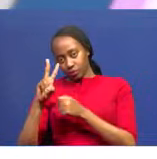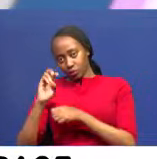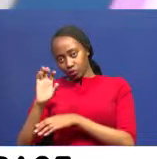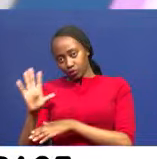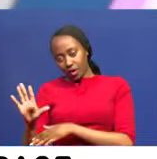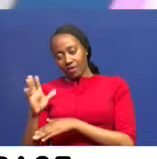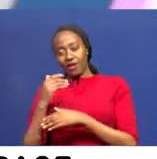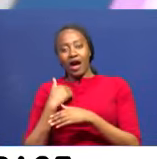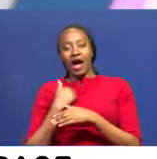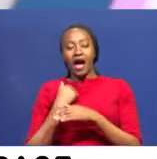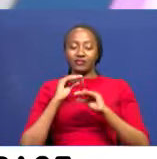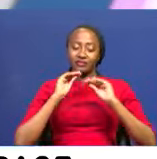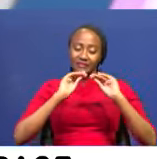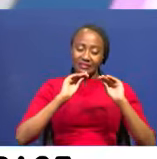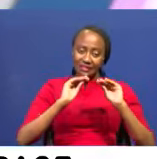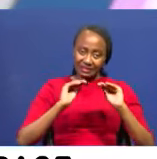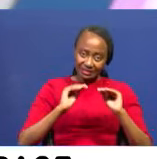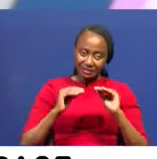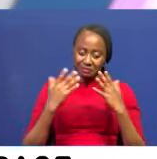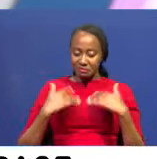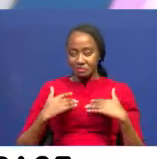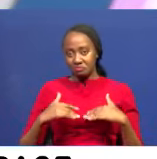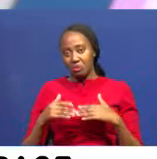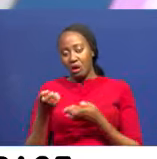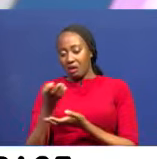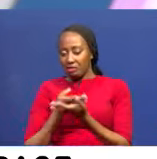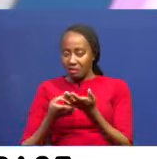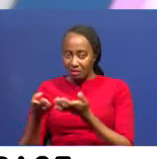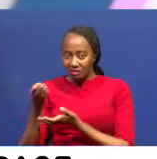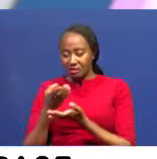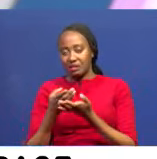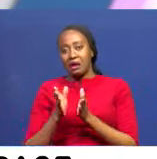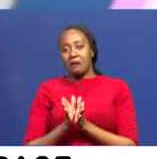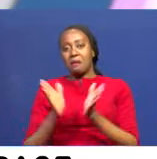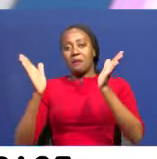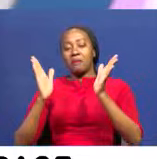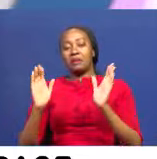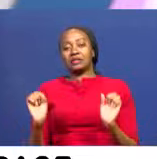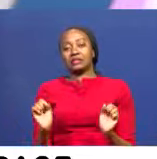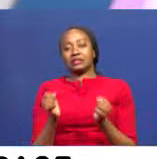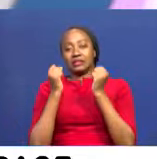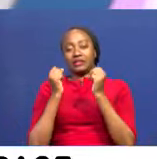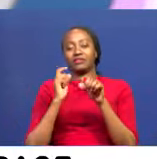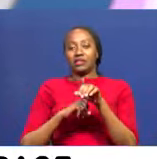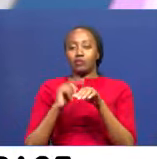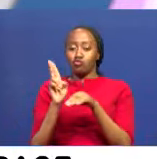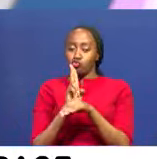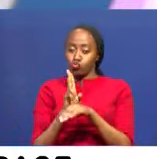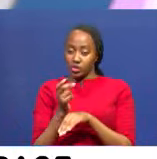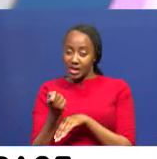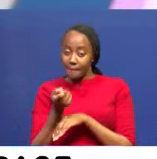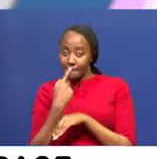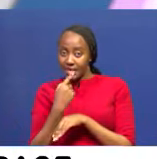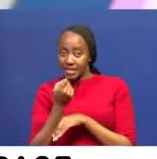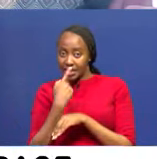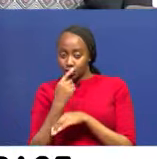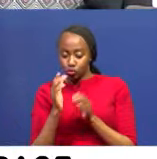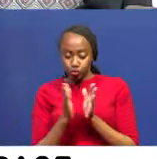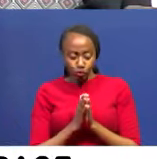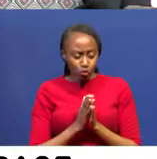patients, community engagement, and just making sure that the public is safe when it comes to medication use. Yes. And when you